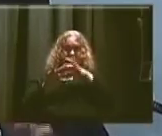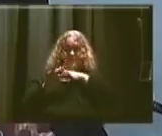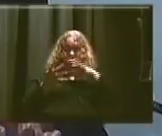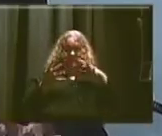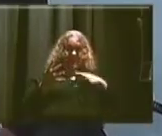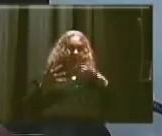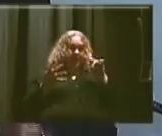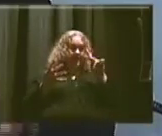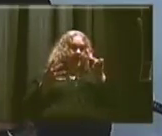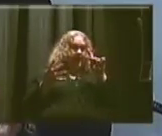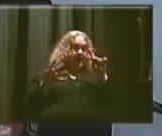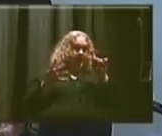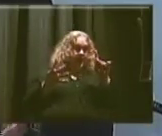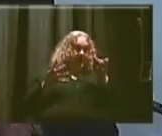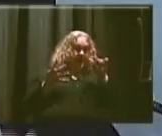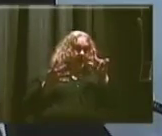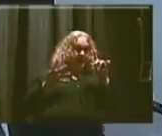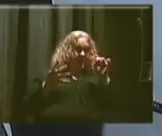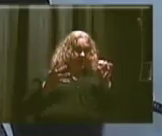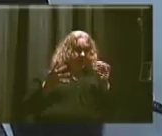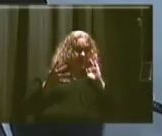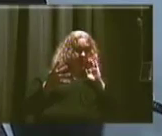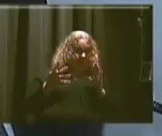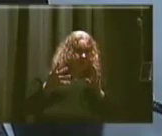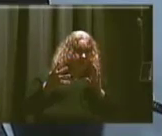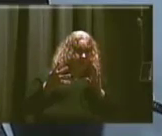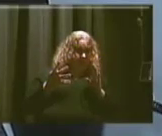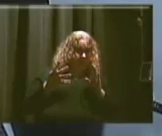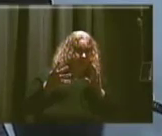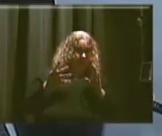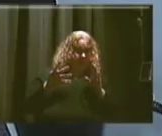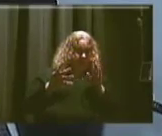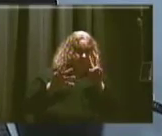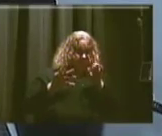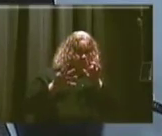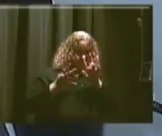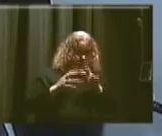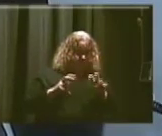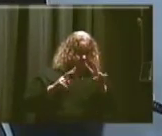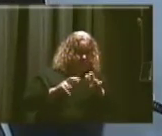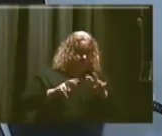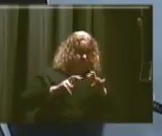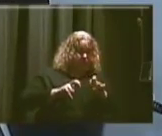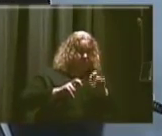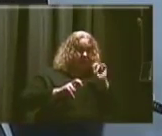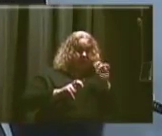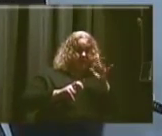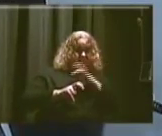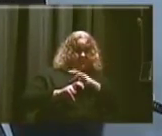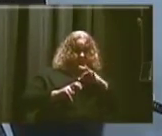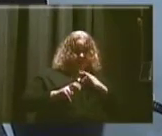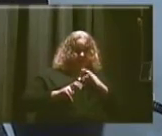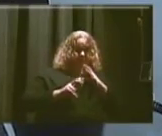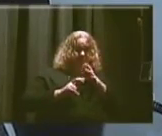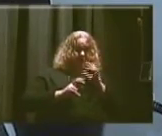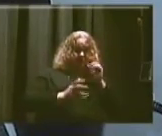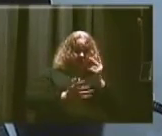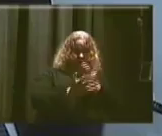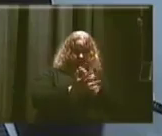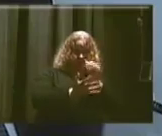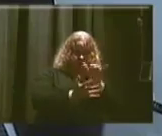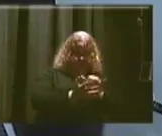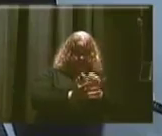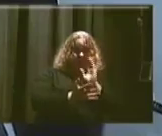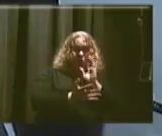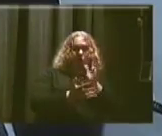if staff approves it, it will then go to the Board of Education at a subsequent meeting, and I hope it would be in April.